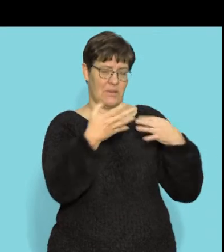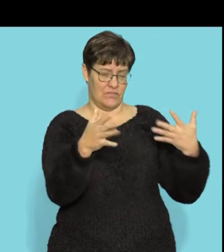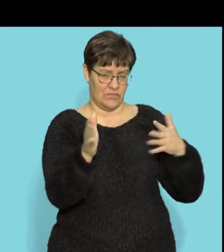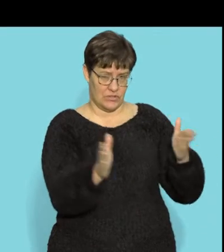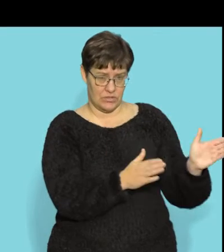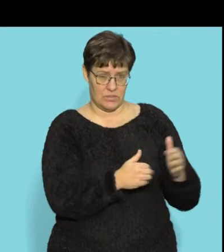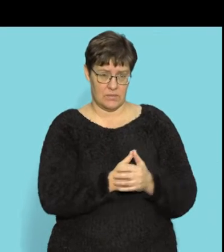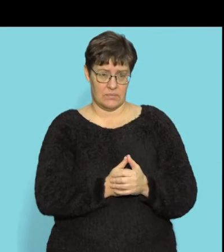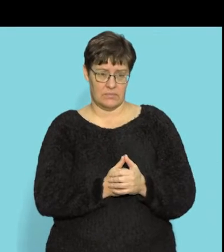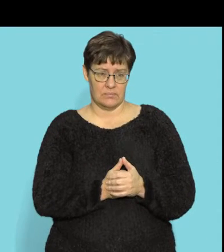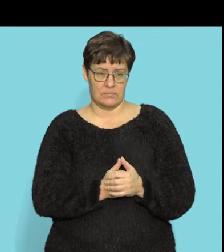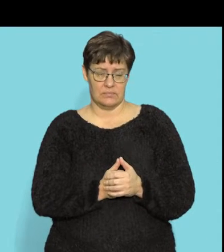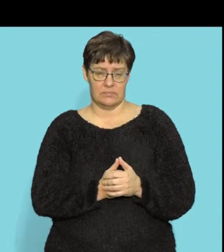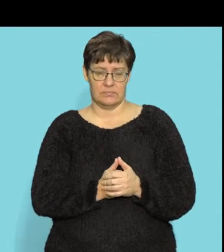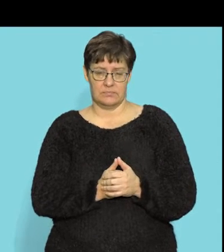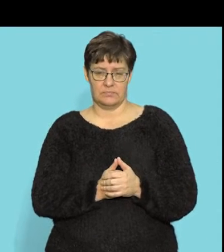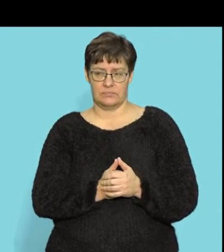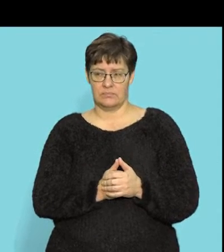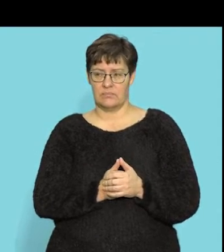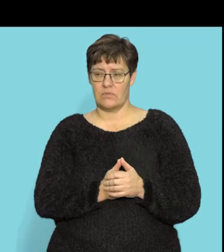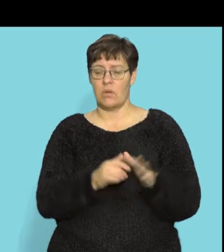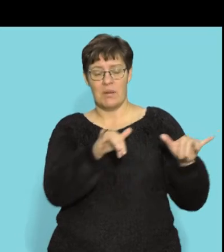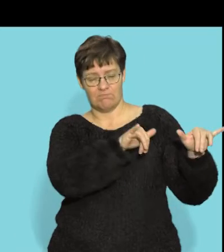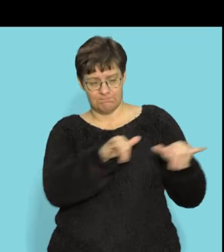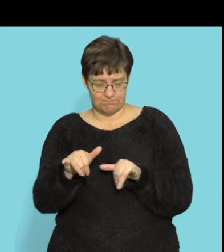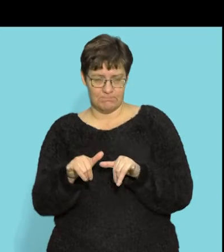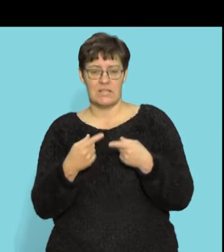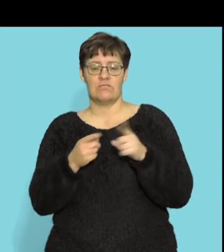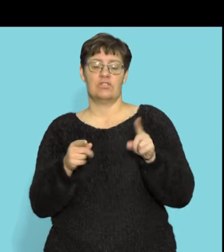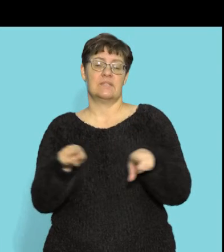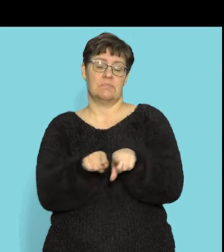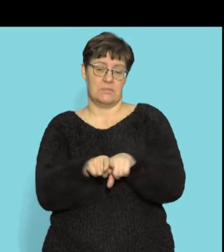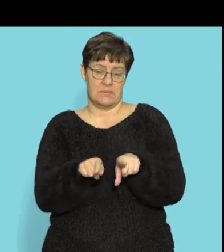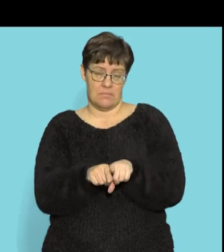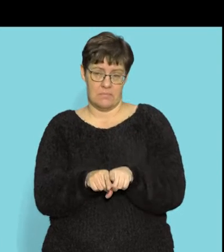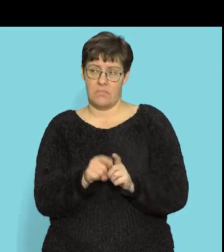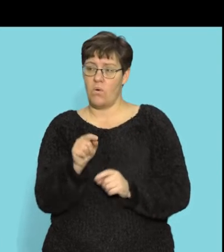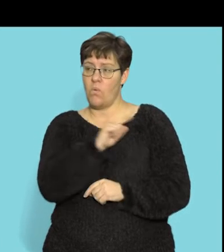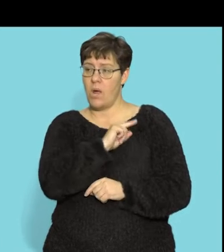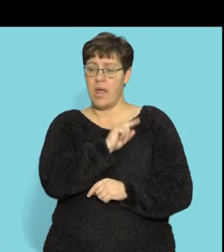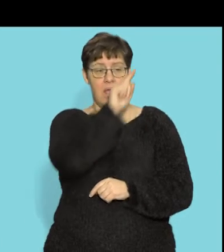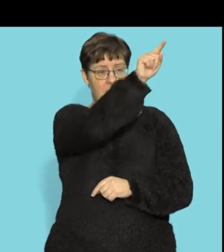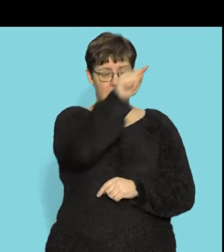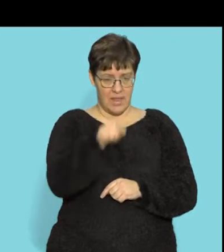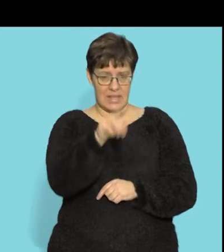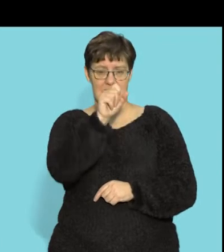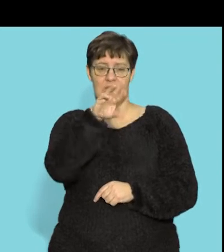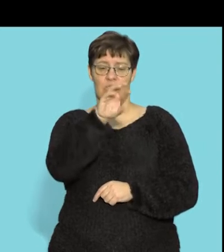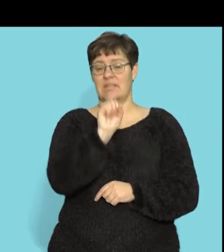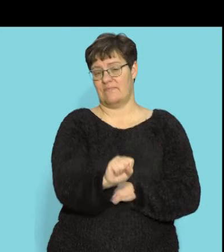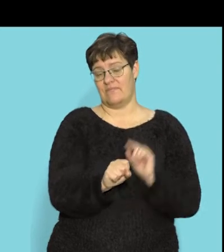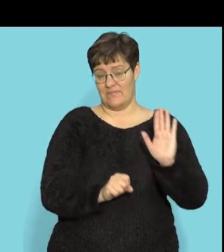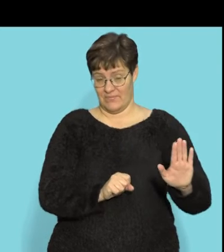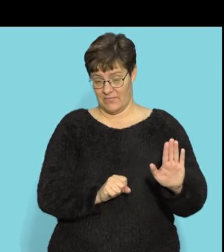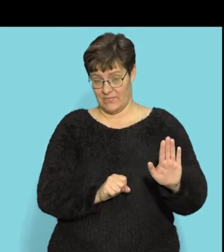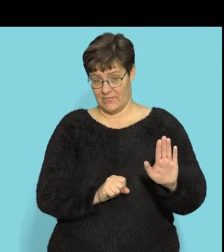current through and the potential difference through the bulbs is the same, right? Okay, because these 2 are in series,